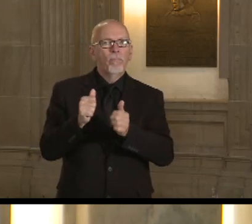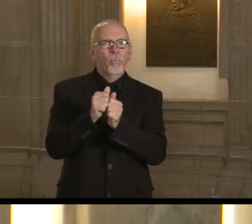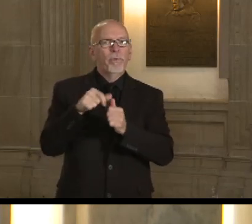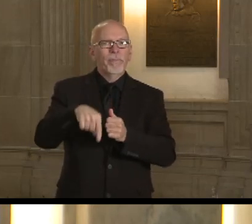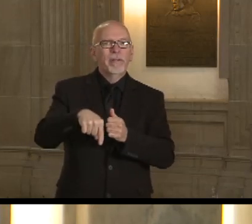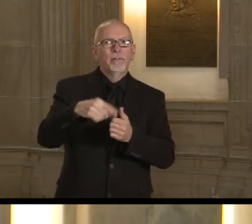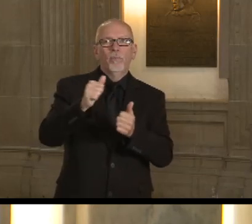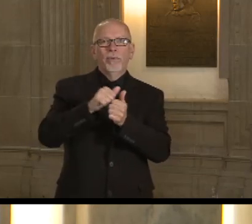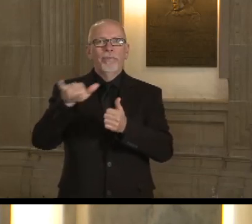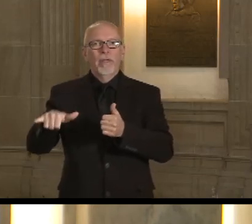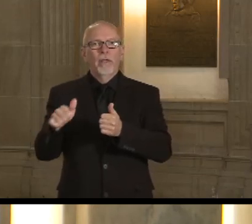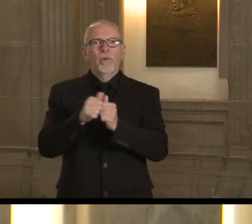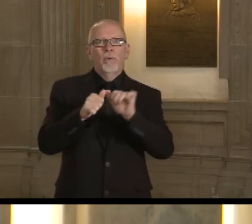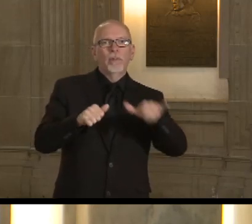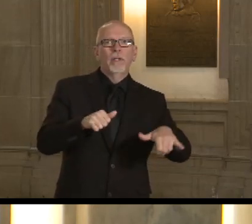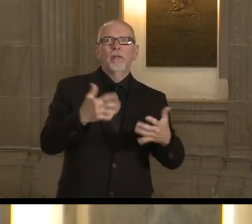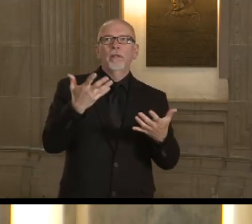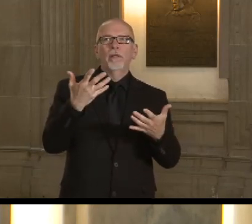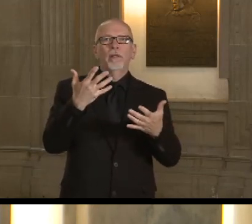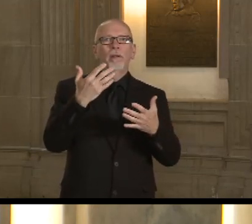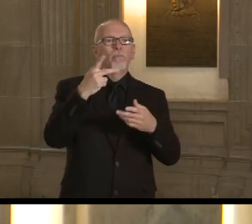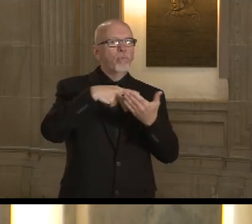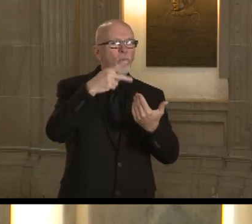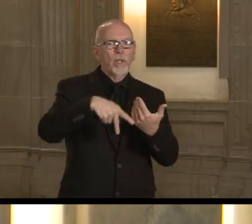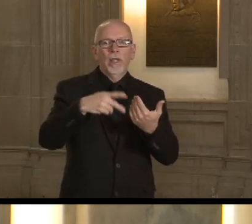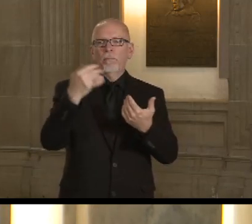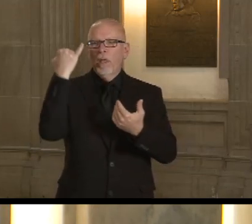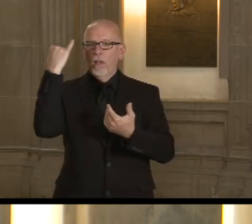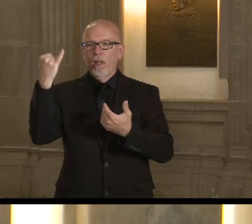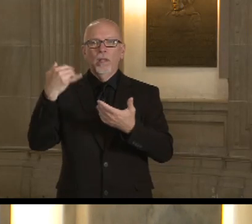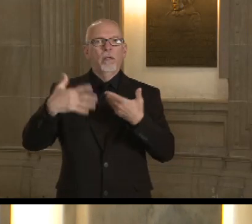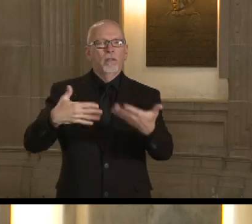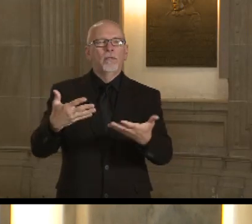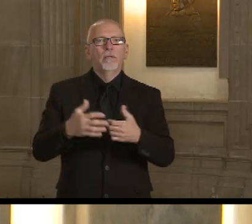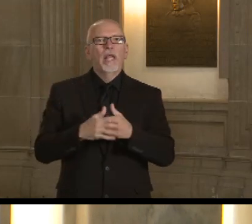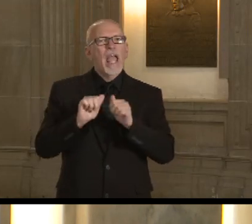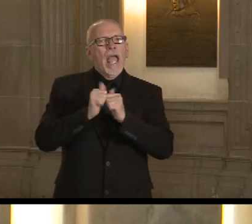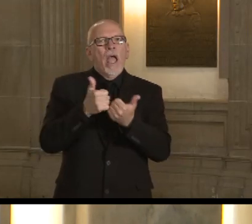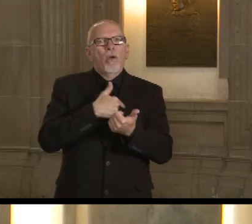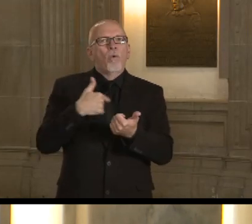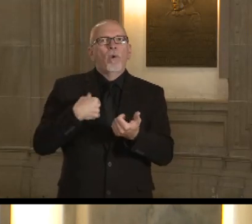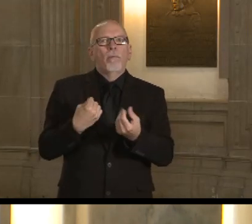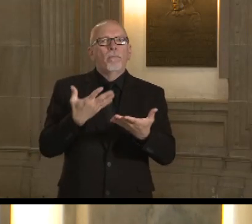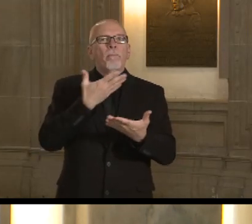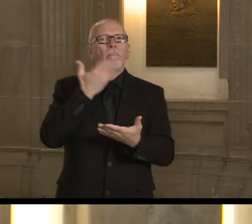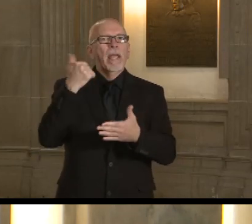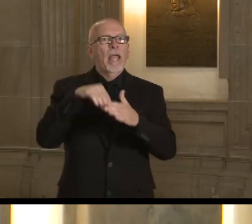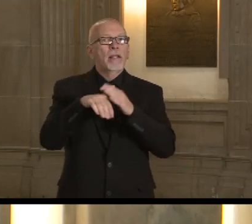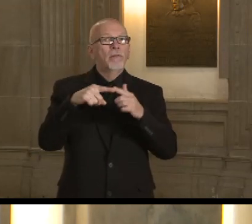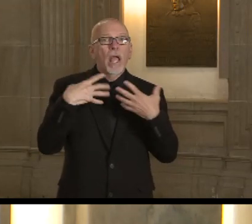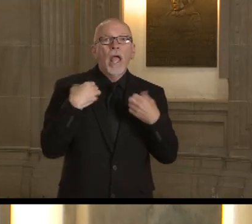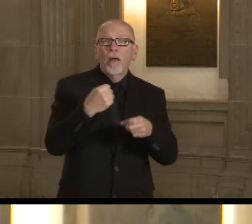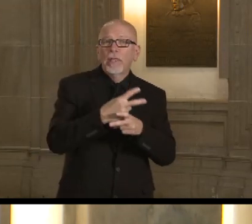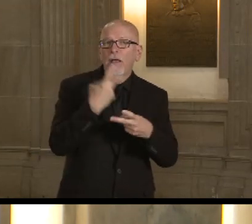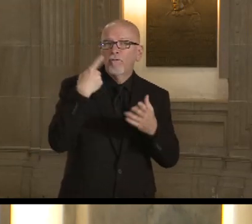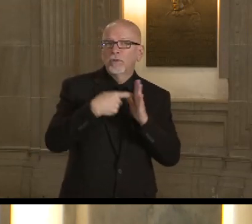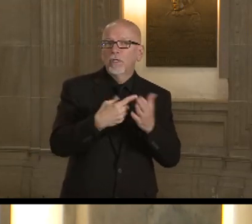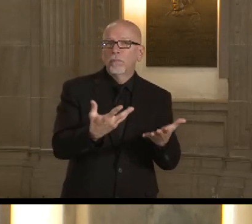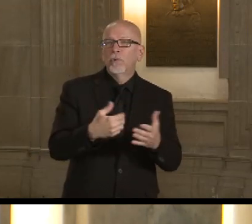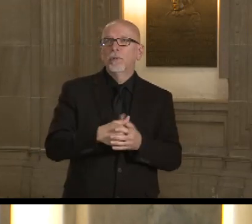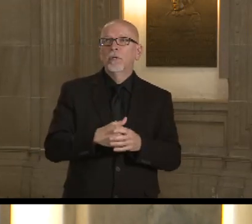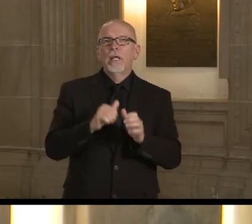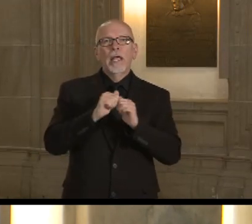front and this initiative? How do we provide better access to health care? How do